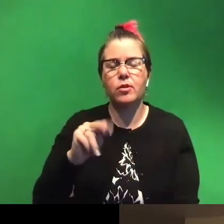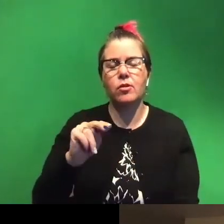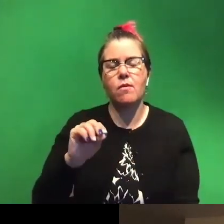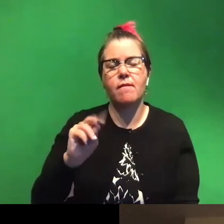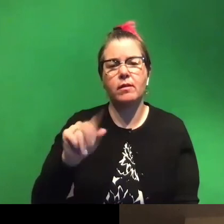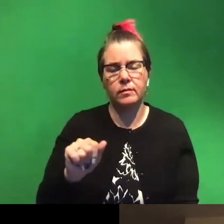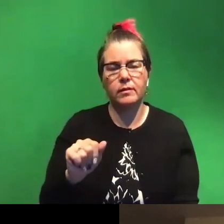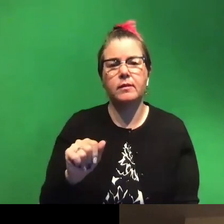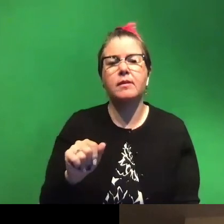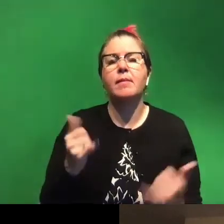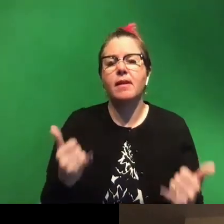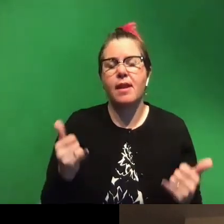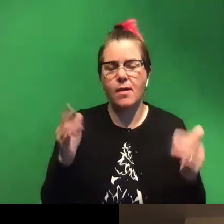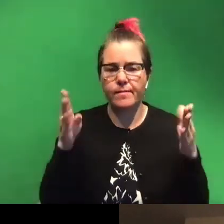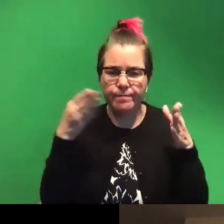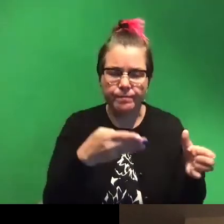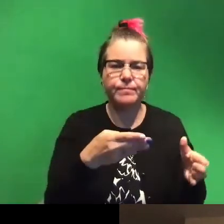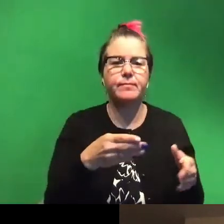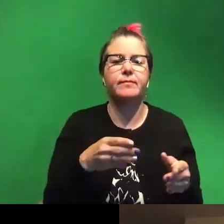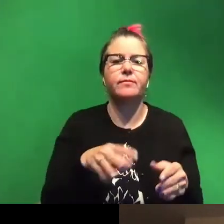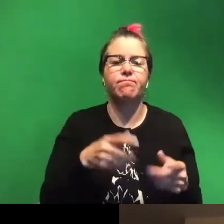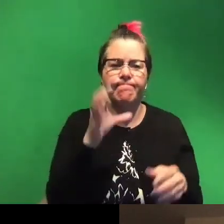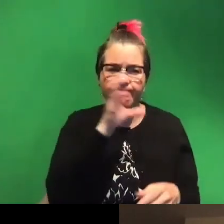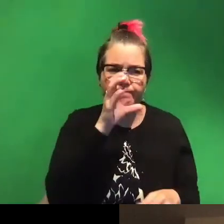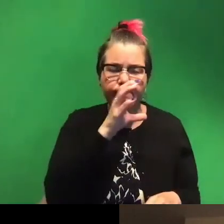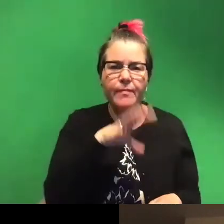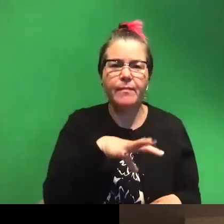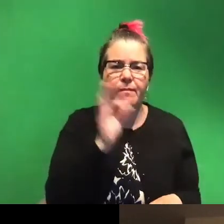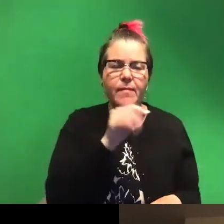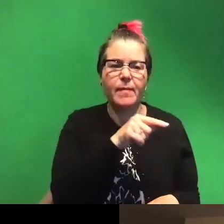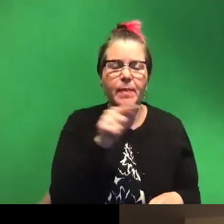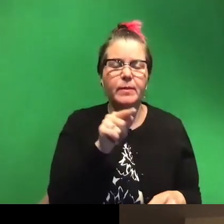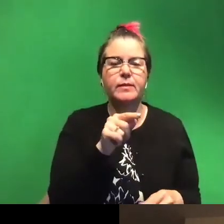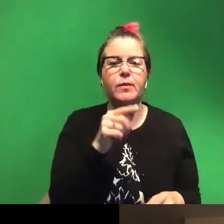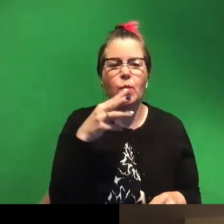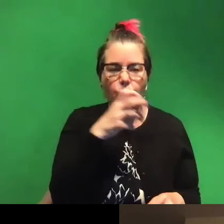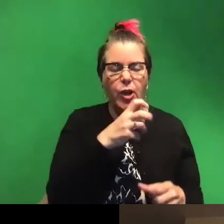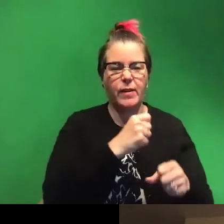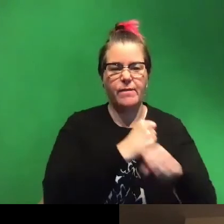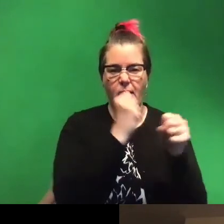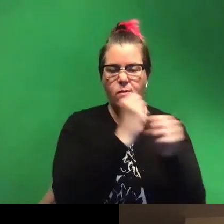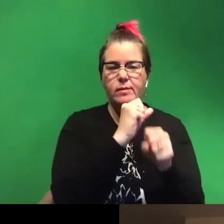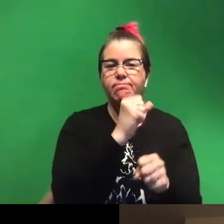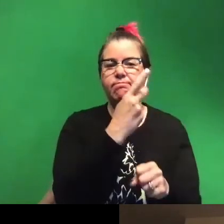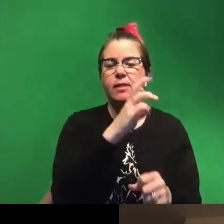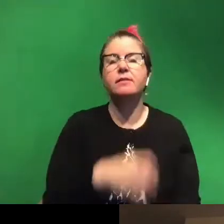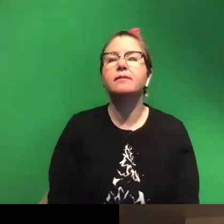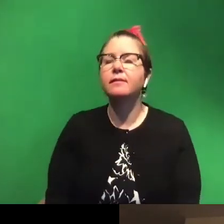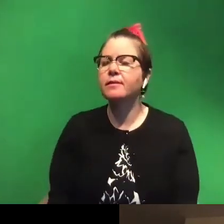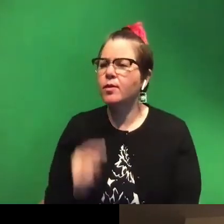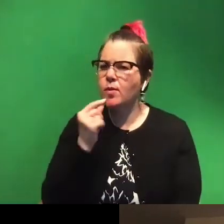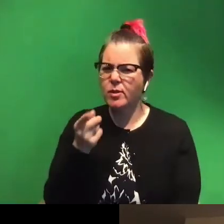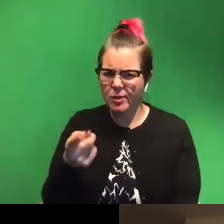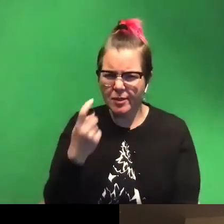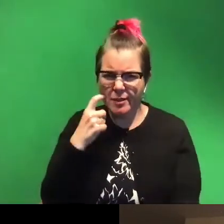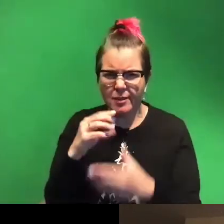I'm now trying to focus on trying to find those very weird fireworks. Cool. So wait, did you just say that